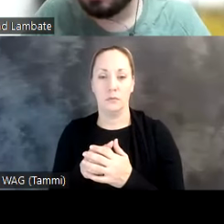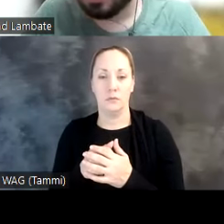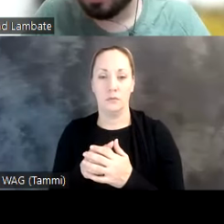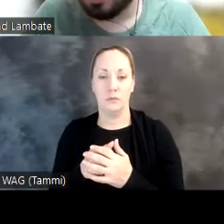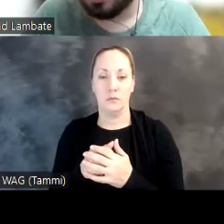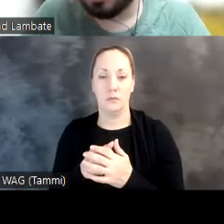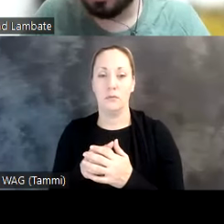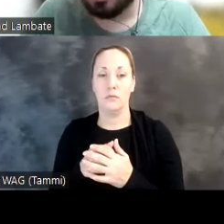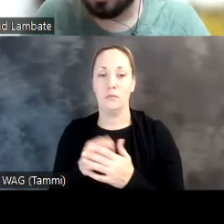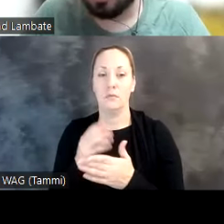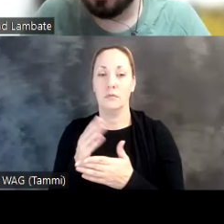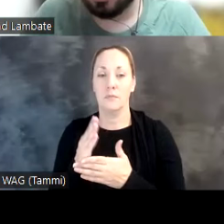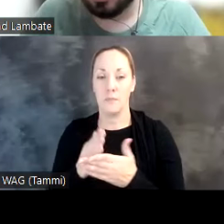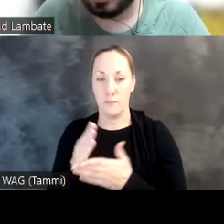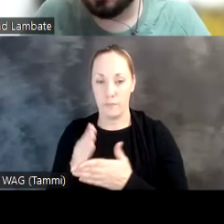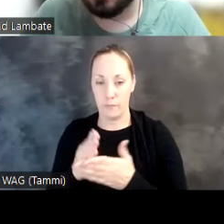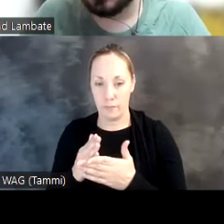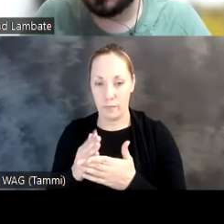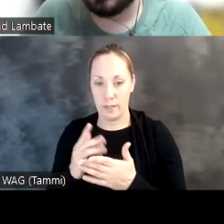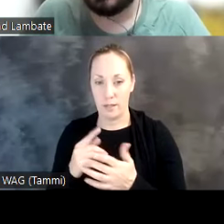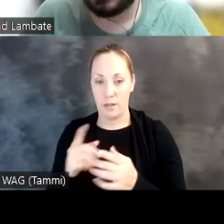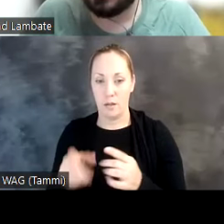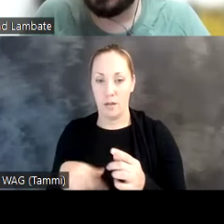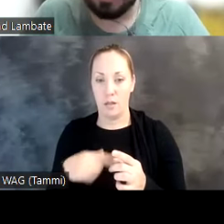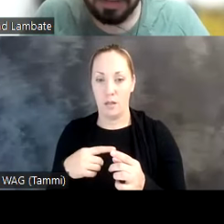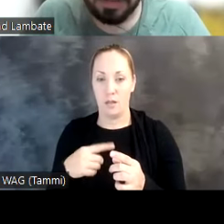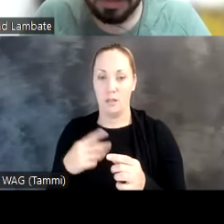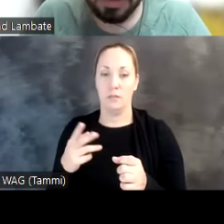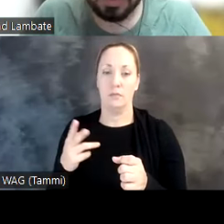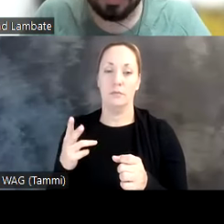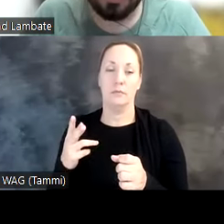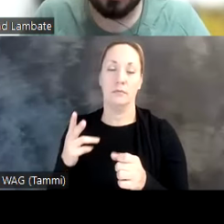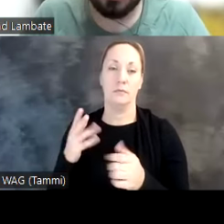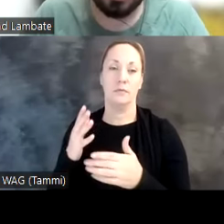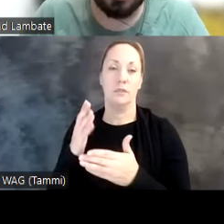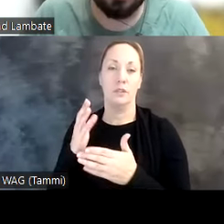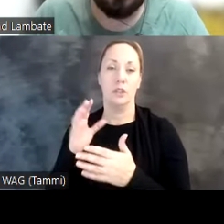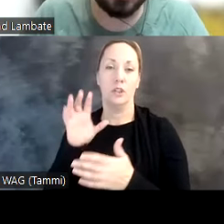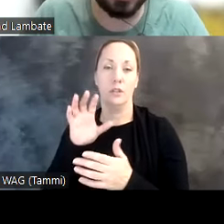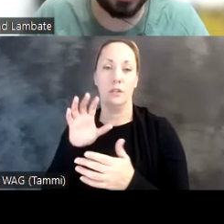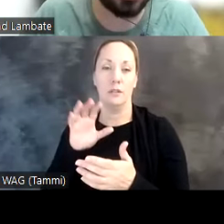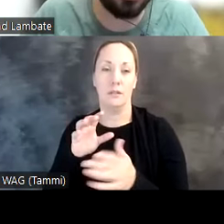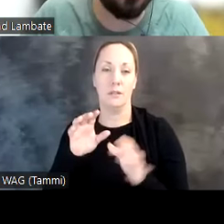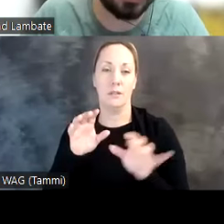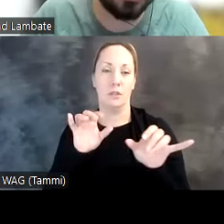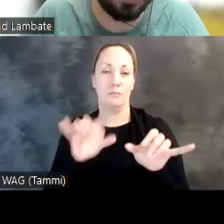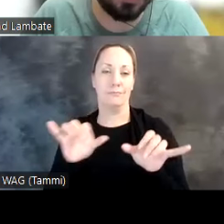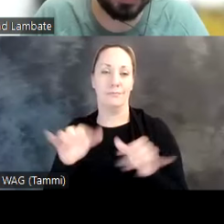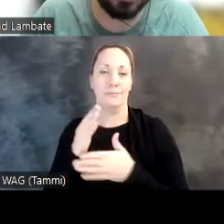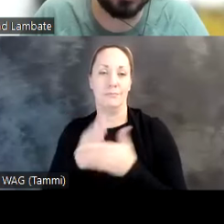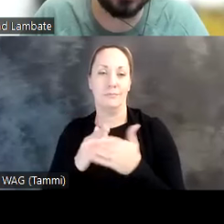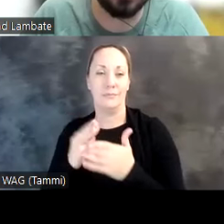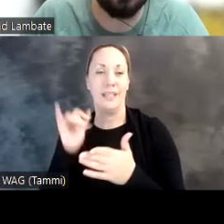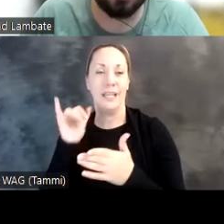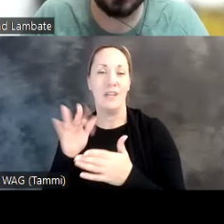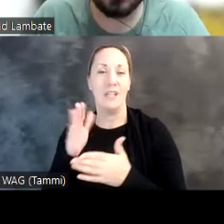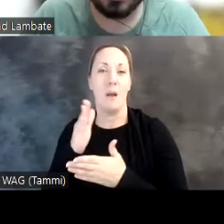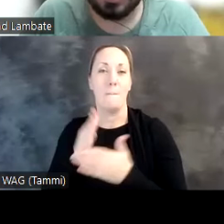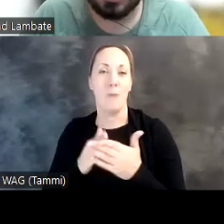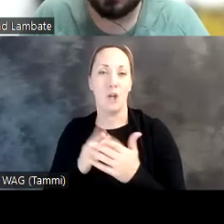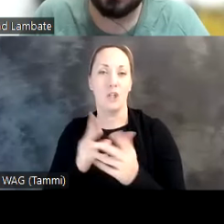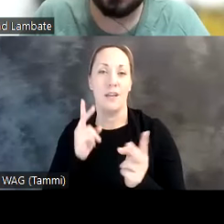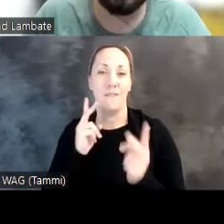this particular non-modal dialogs get hidden. So if it's partially visible, at least the